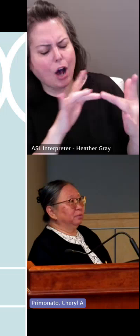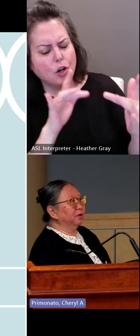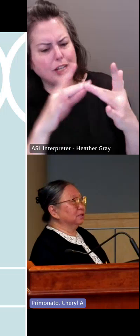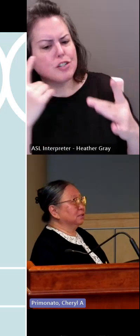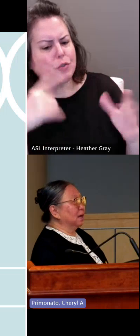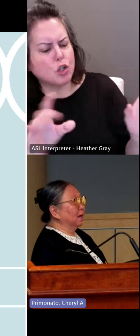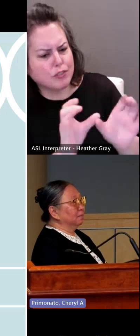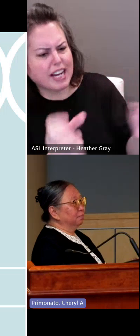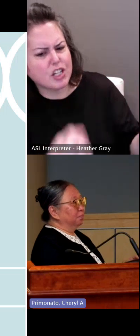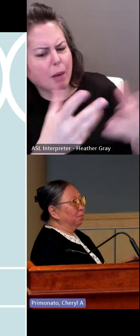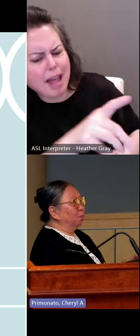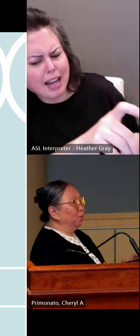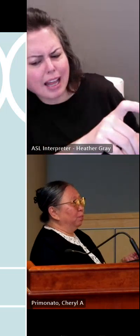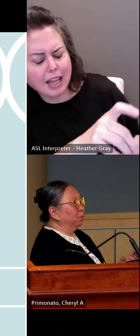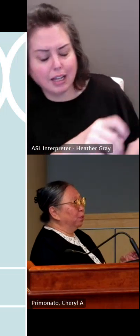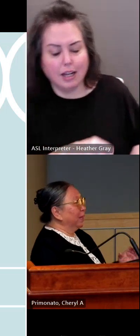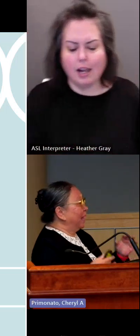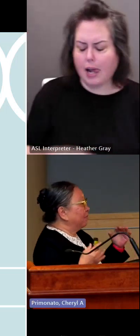so